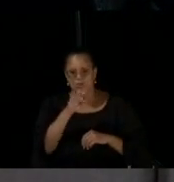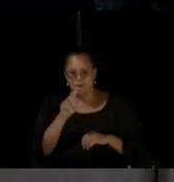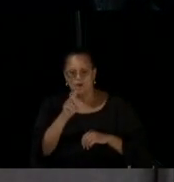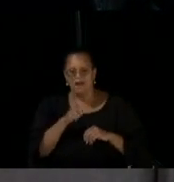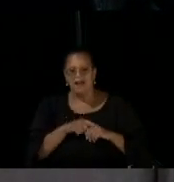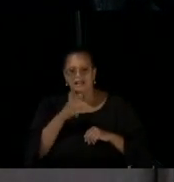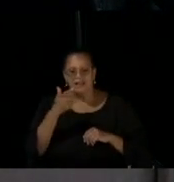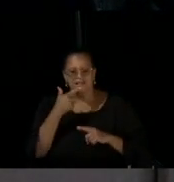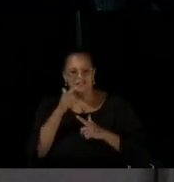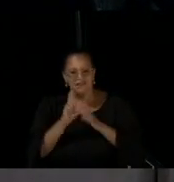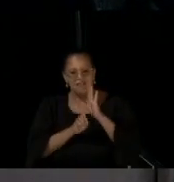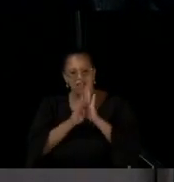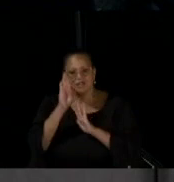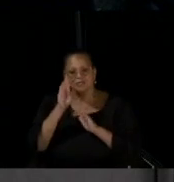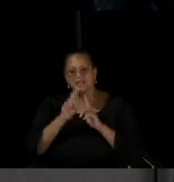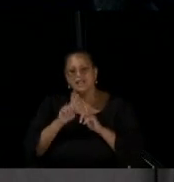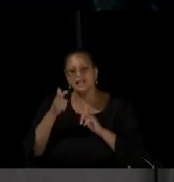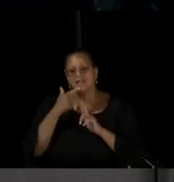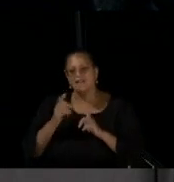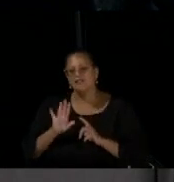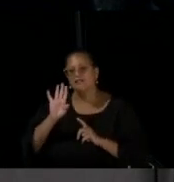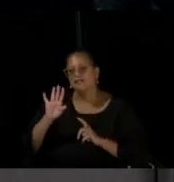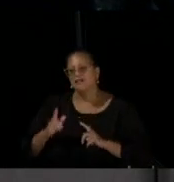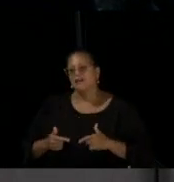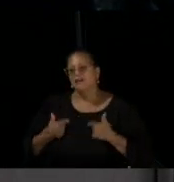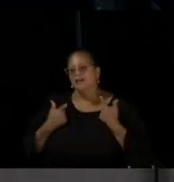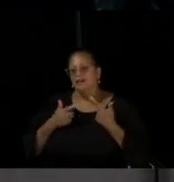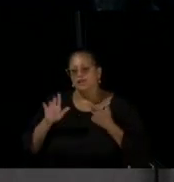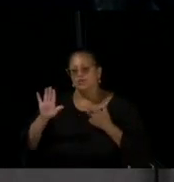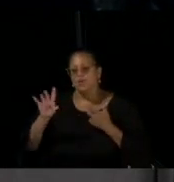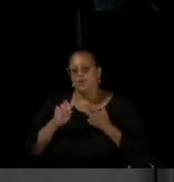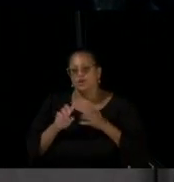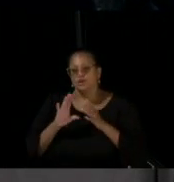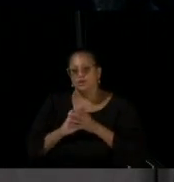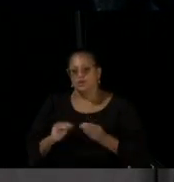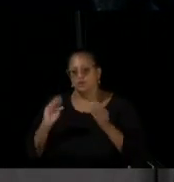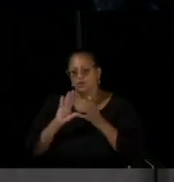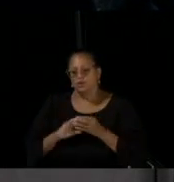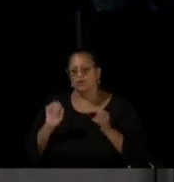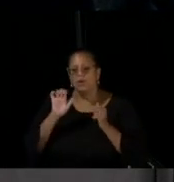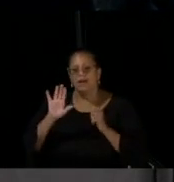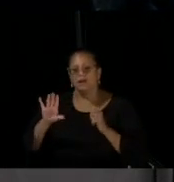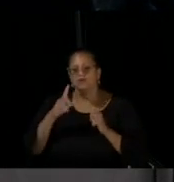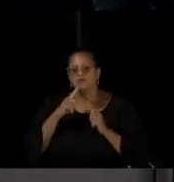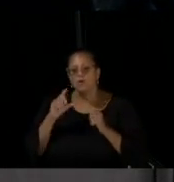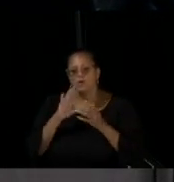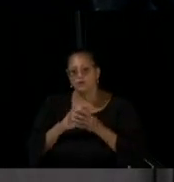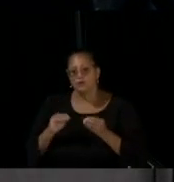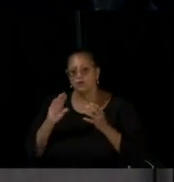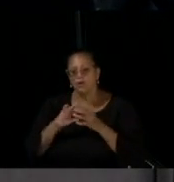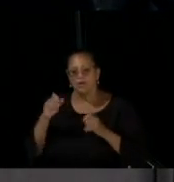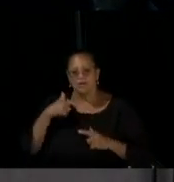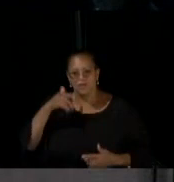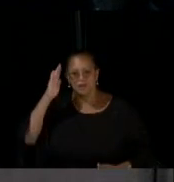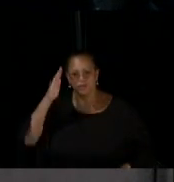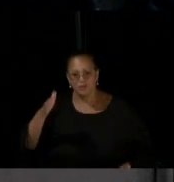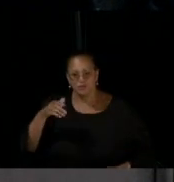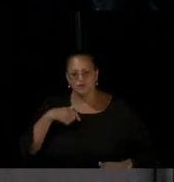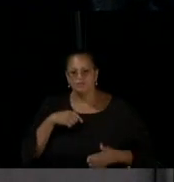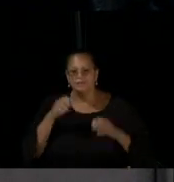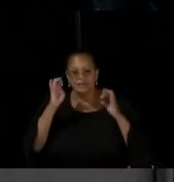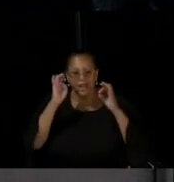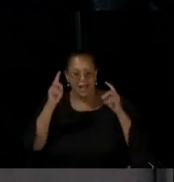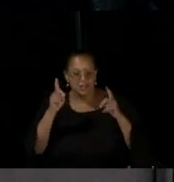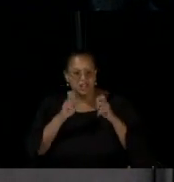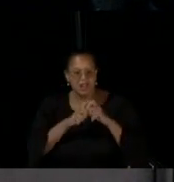your capacity to live your story and the fierce tenacity to write your story of tomorrow. Educators